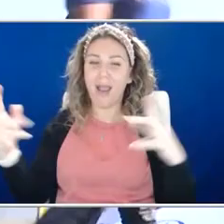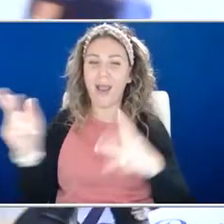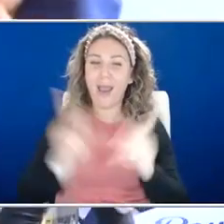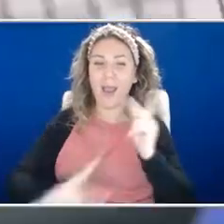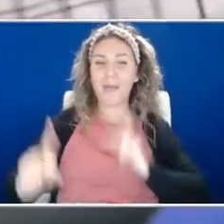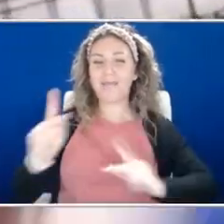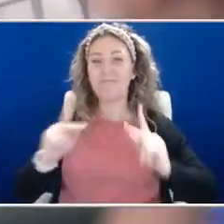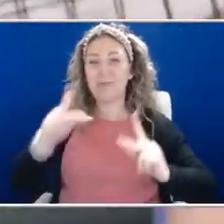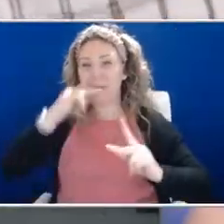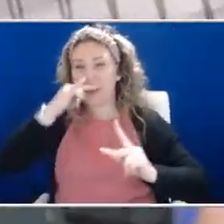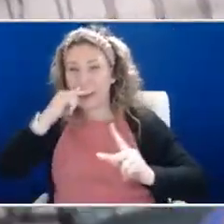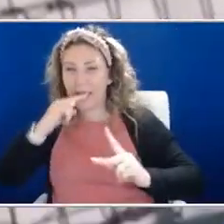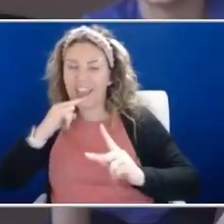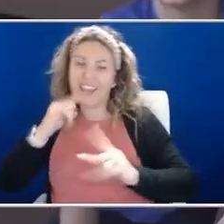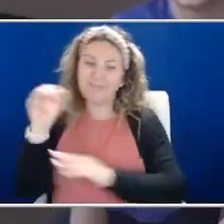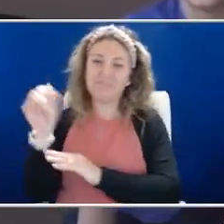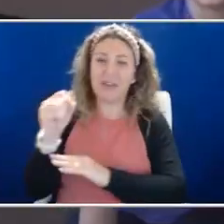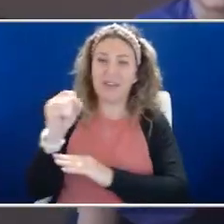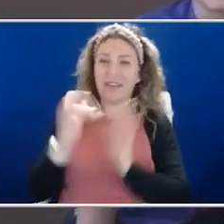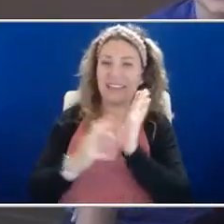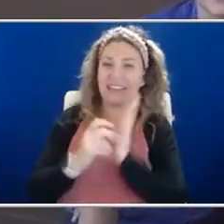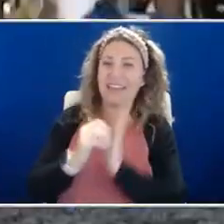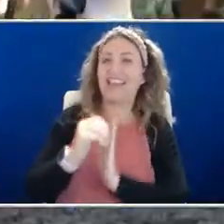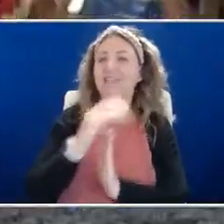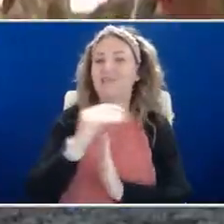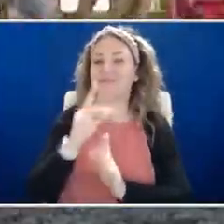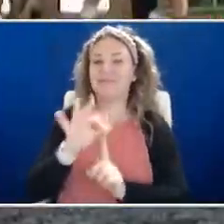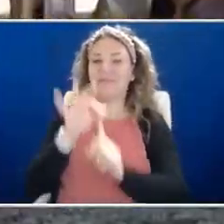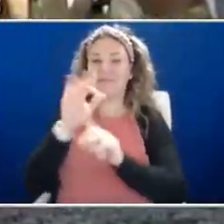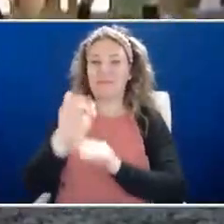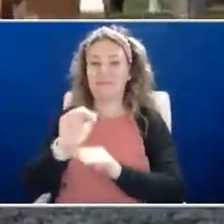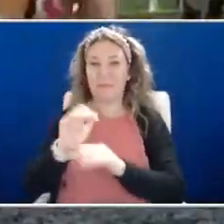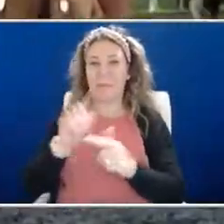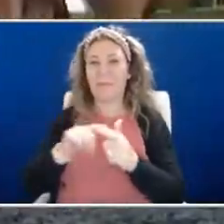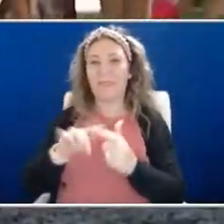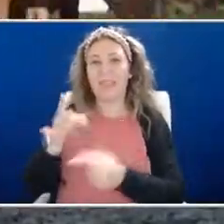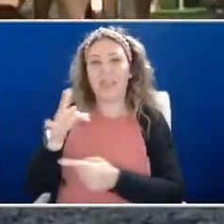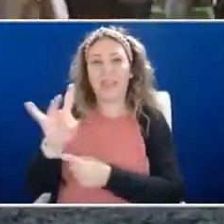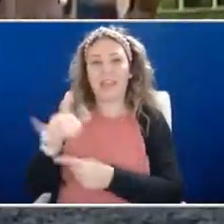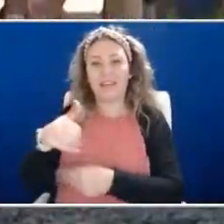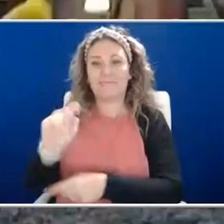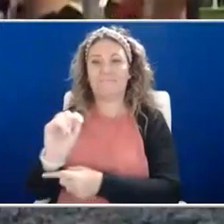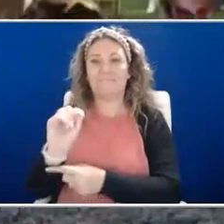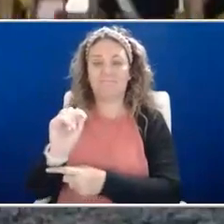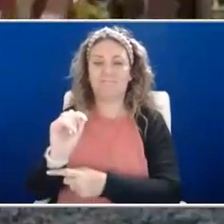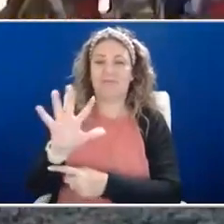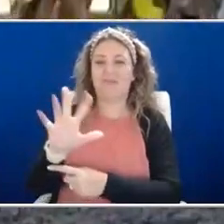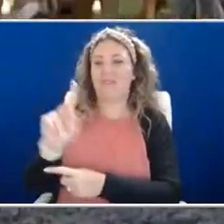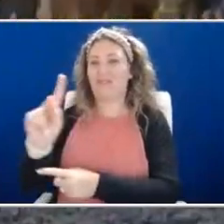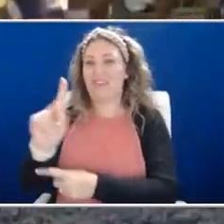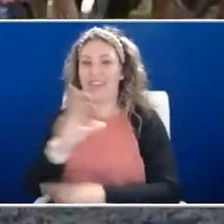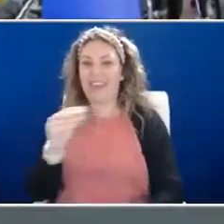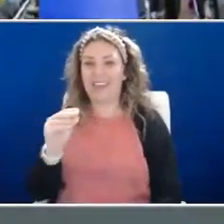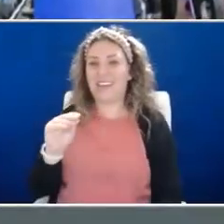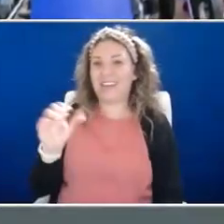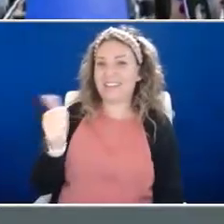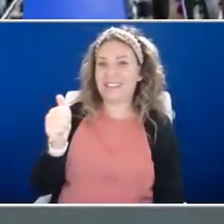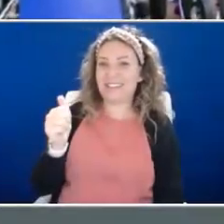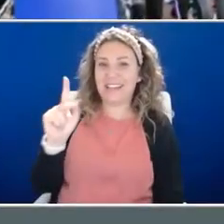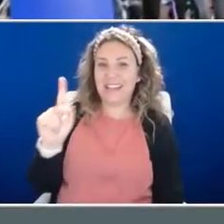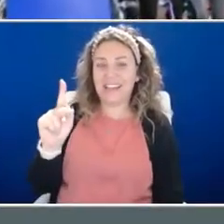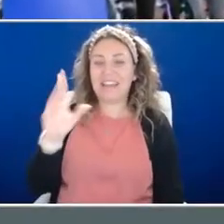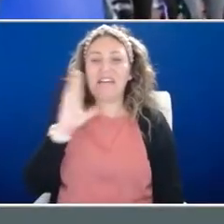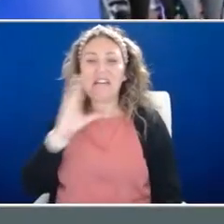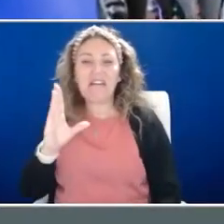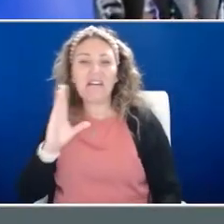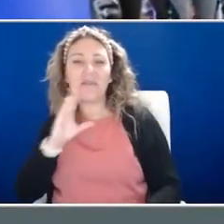fought cancer, and it'll be a really special night. Then the 18th of September, we have our 5K, 10K that will be at Corporate Woods. We're excited about